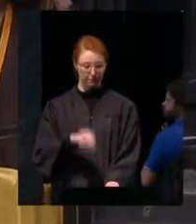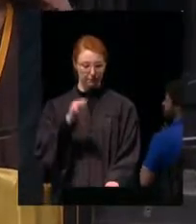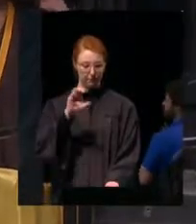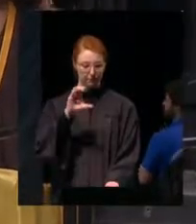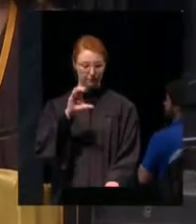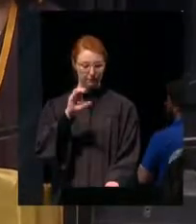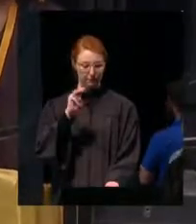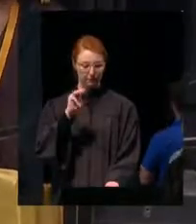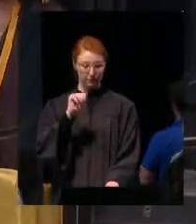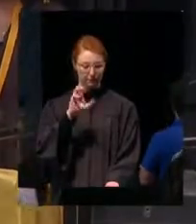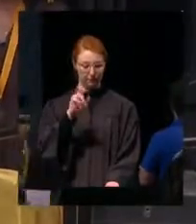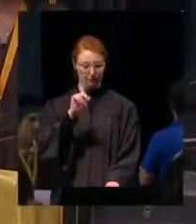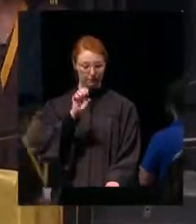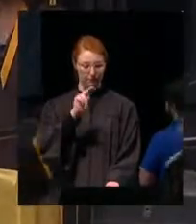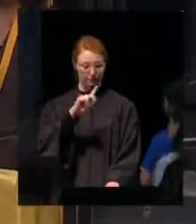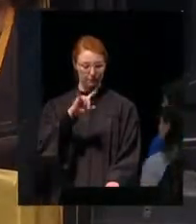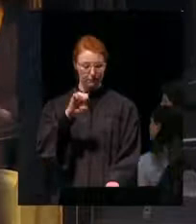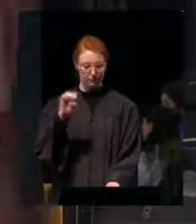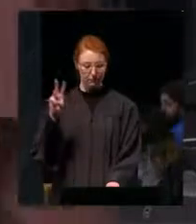Mackenzie Walls.